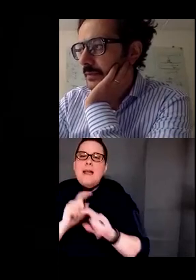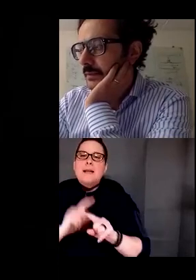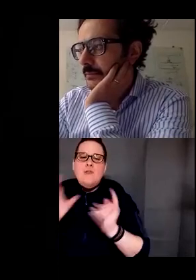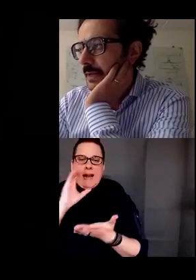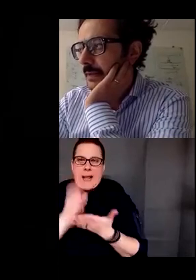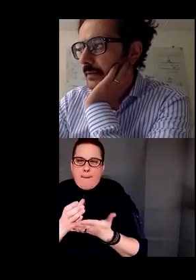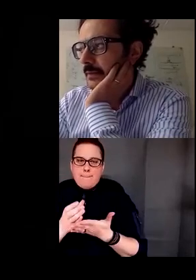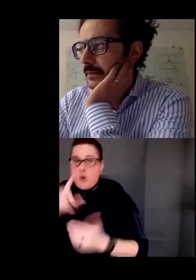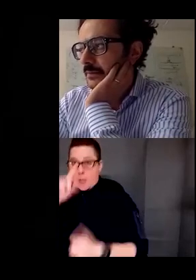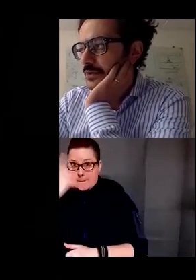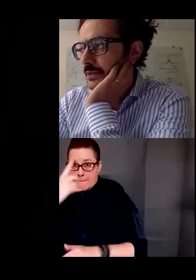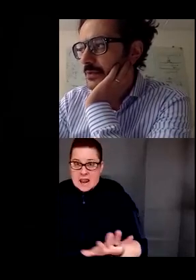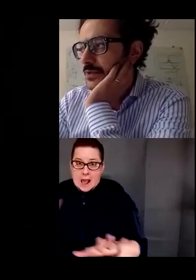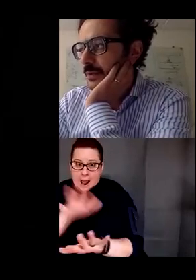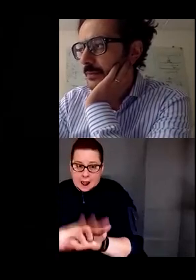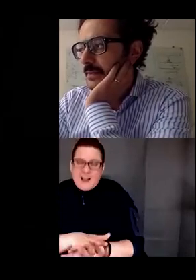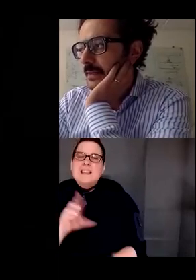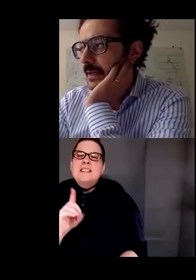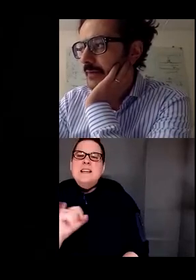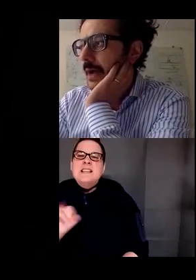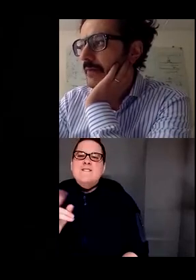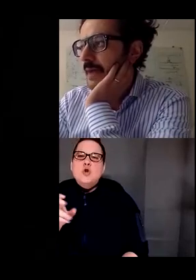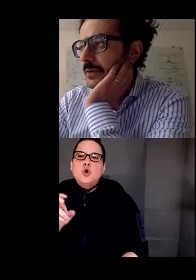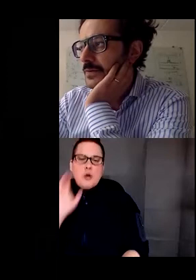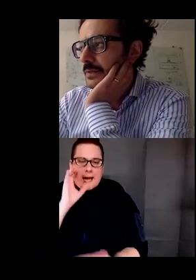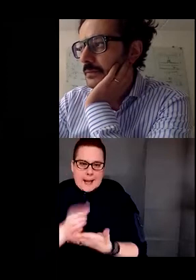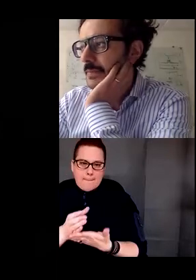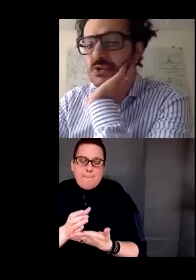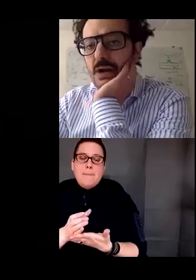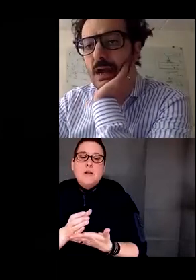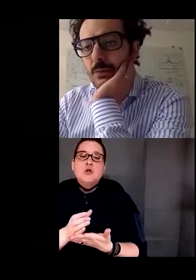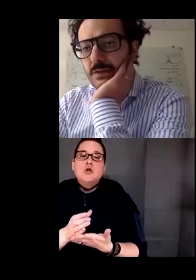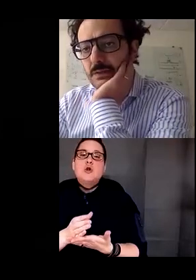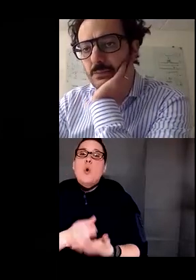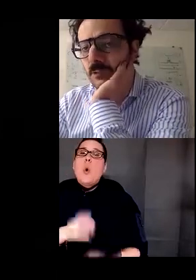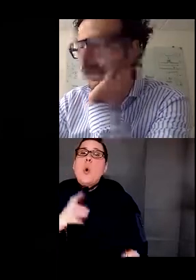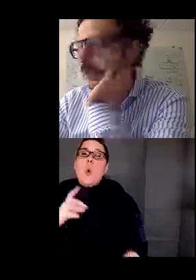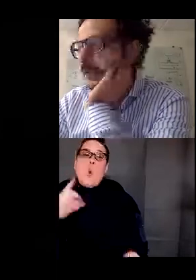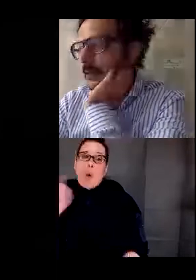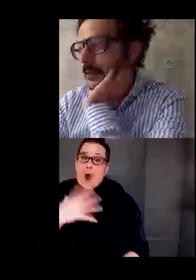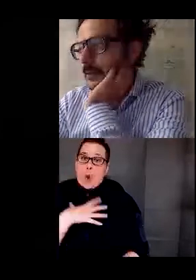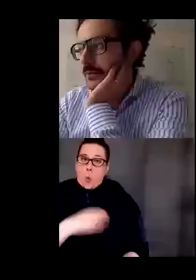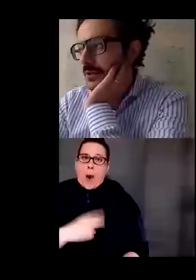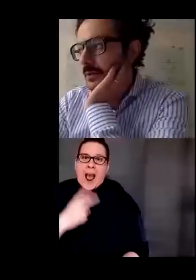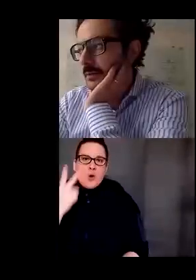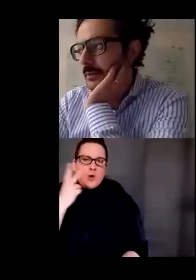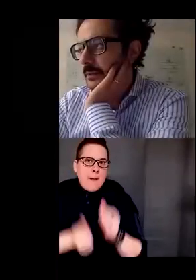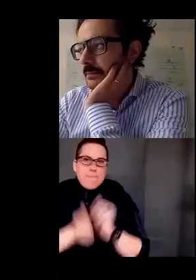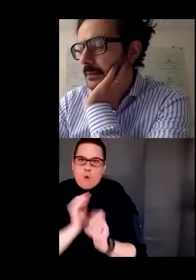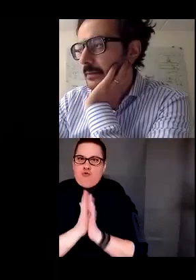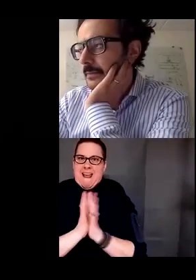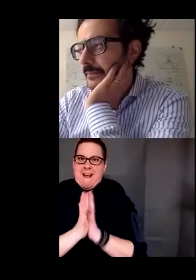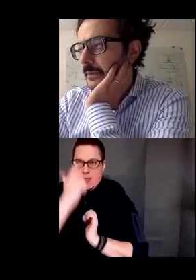overlaid here in black, and the diffusion image will basically have high values in major highways in the brain, which are